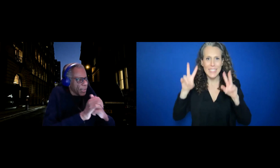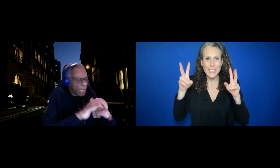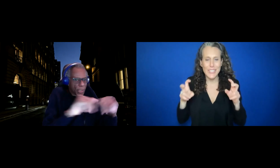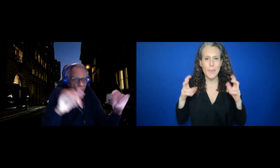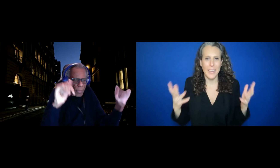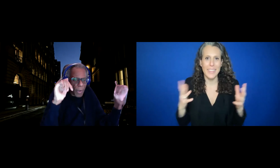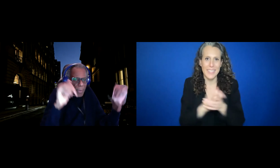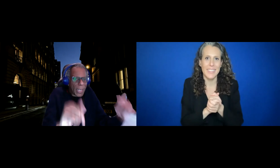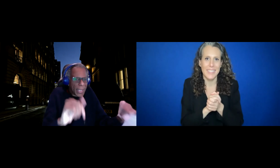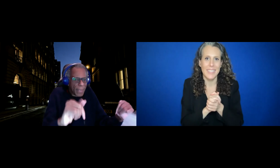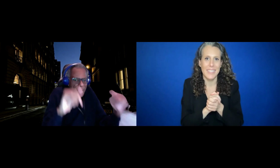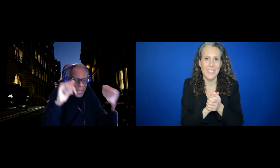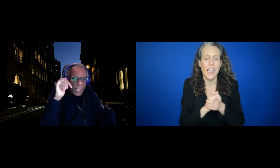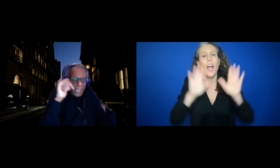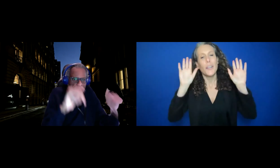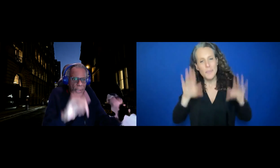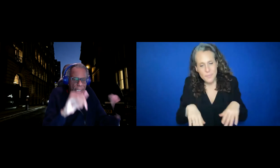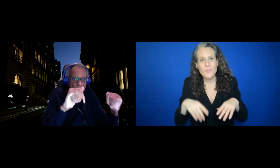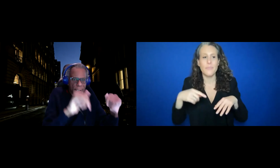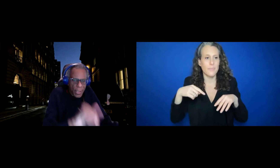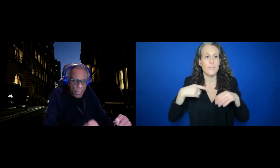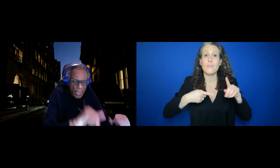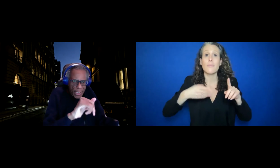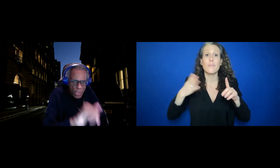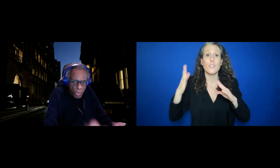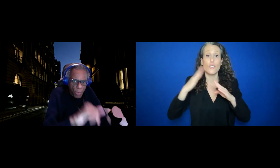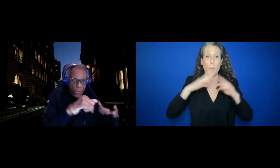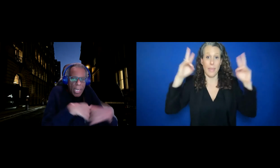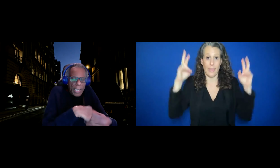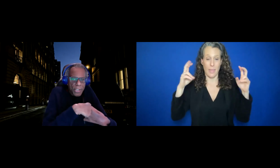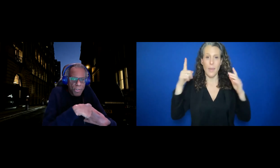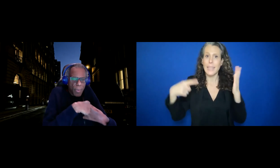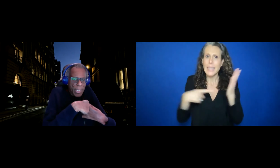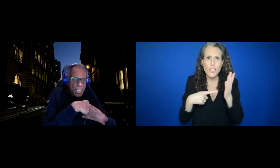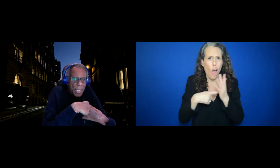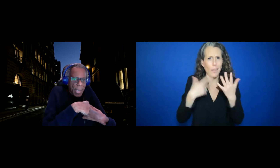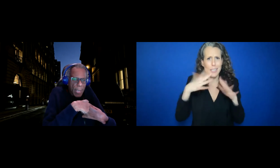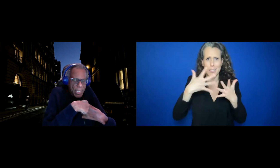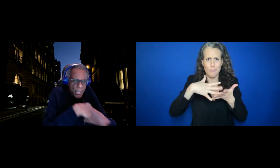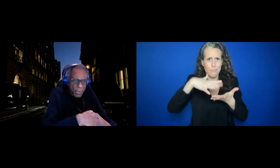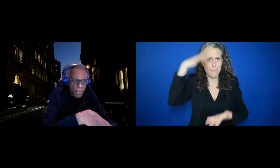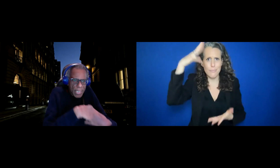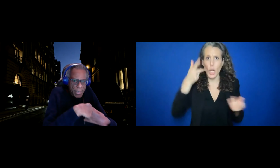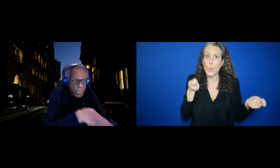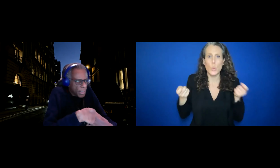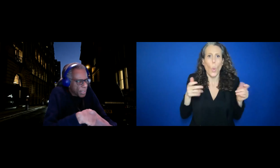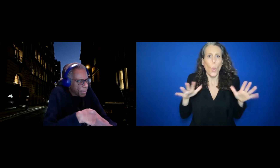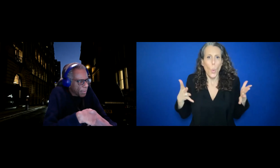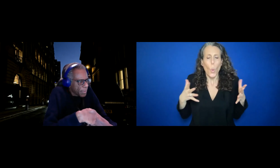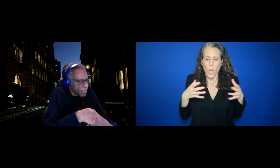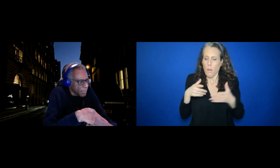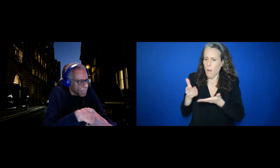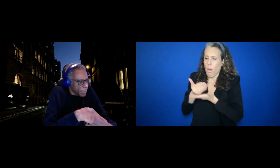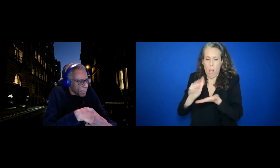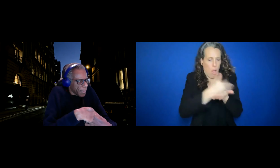as what my main theme is. Technology is loaded, it's controlled, and it's controlled by certain groups and excludes other